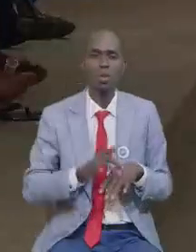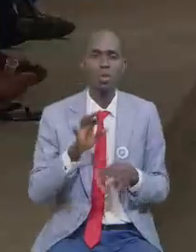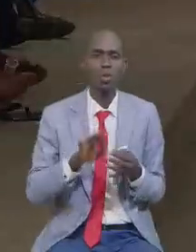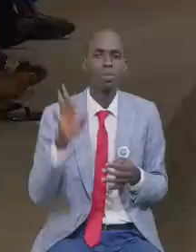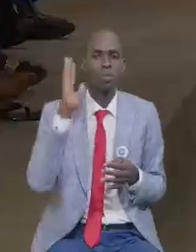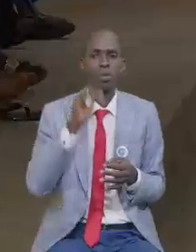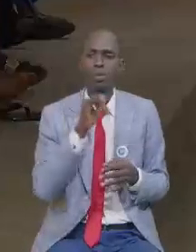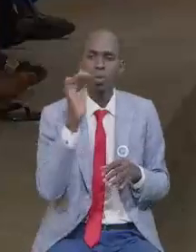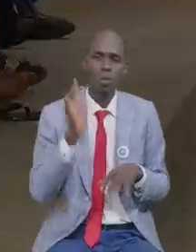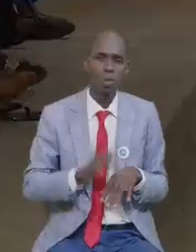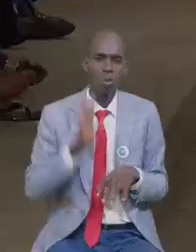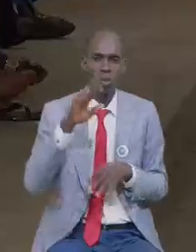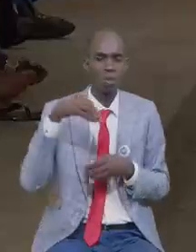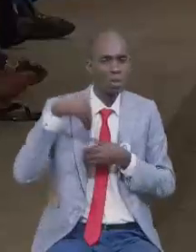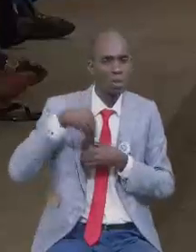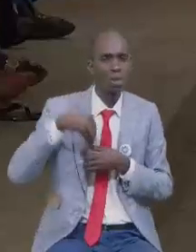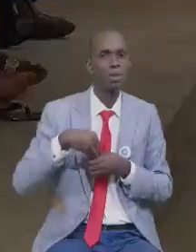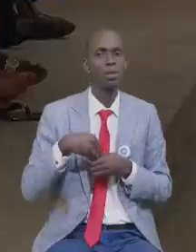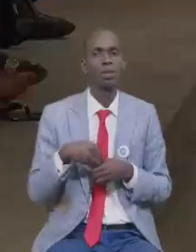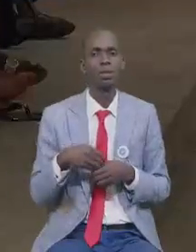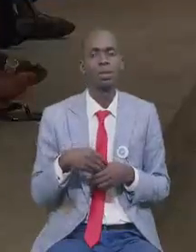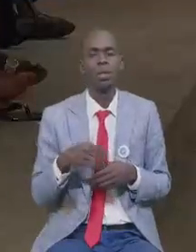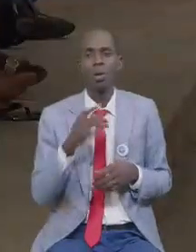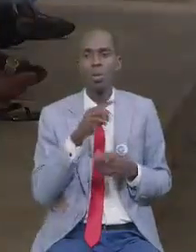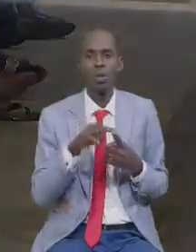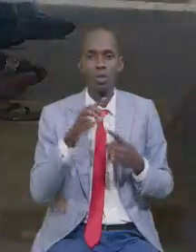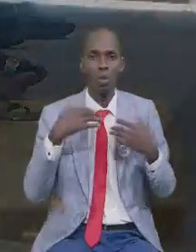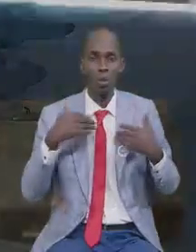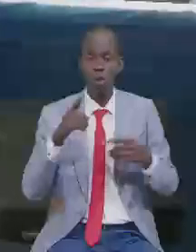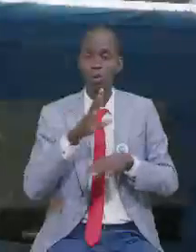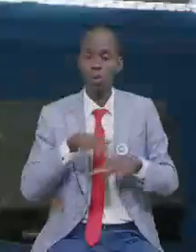man. When you call it light, your affliction is